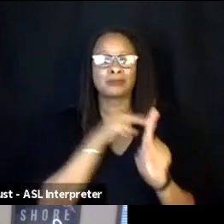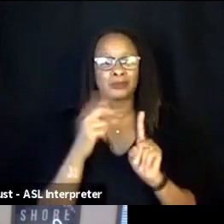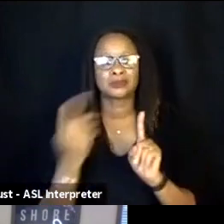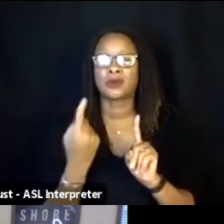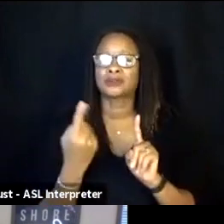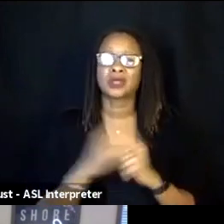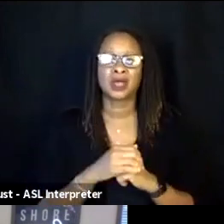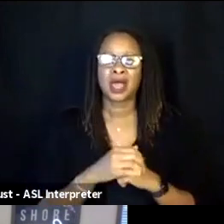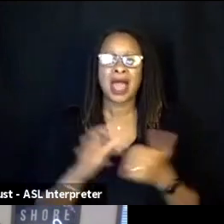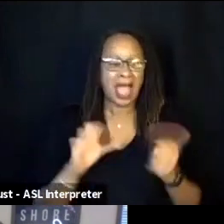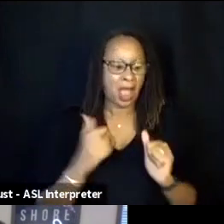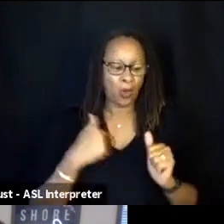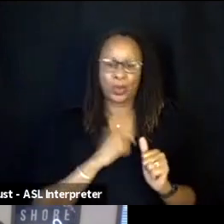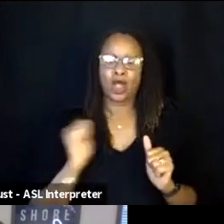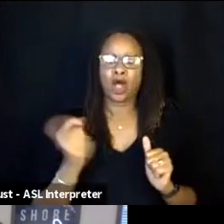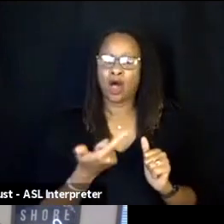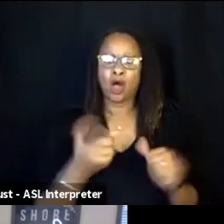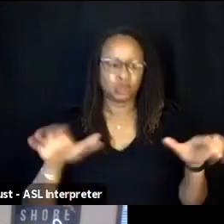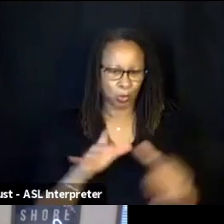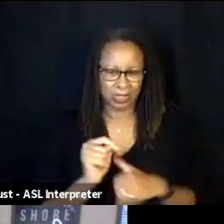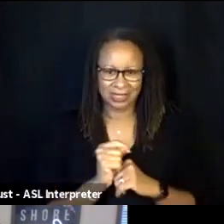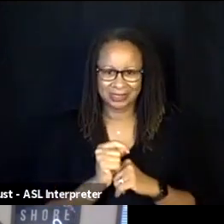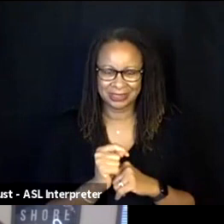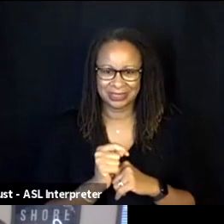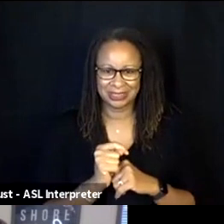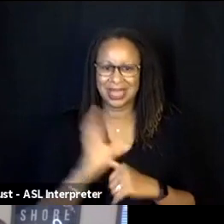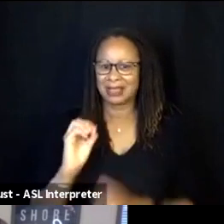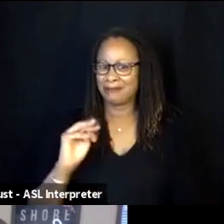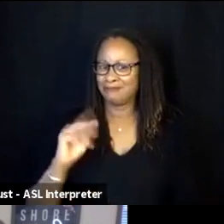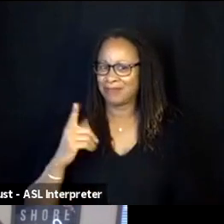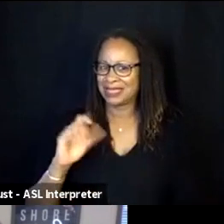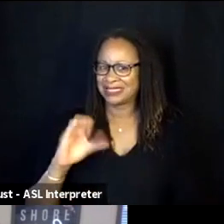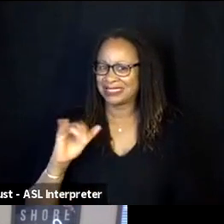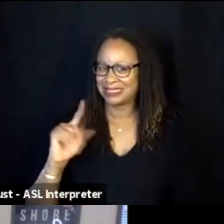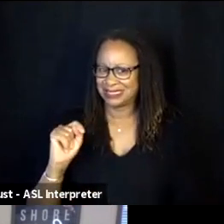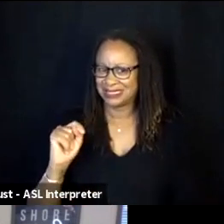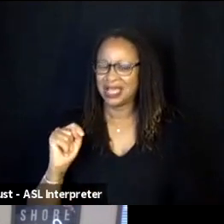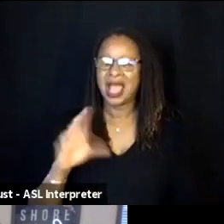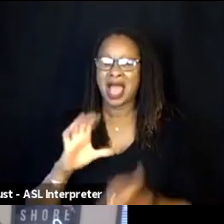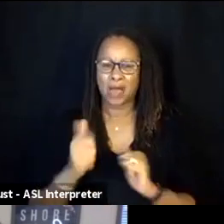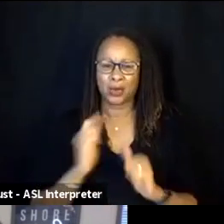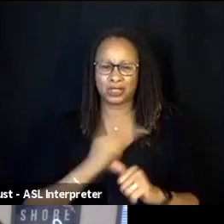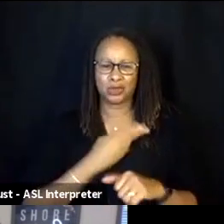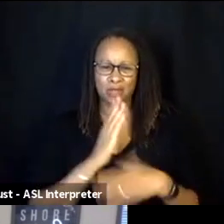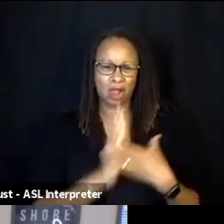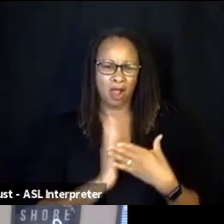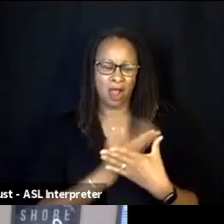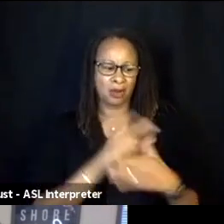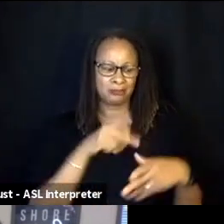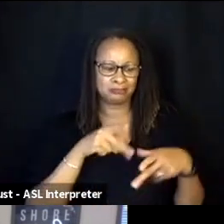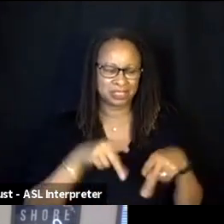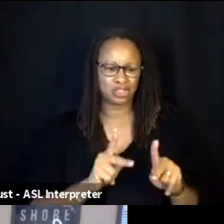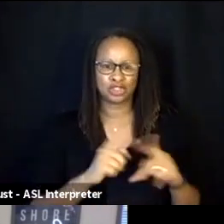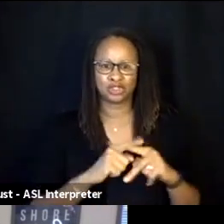well, how are we all complicit in this in some way? How can we all use our positions of privilege to be an allyship to one another? And